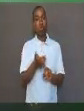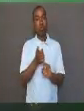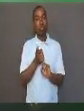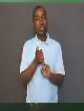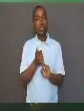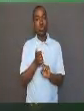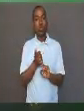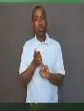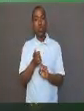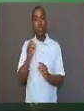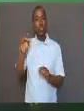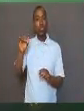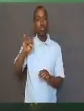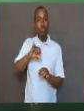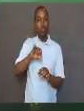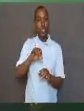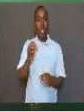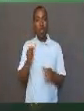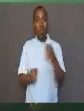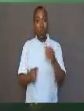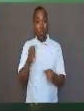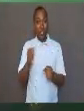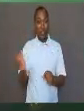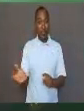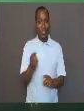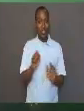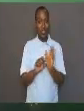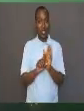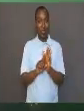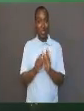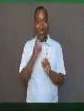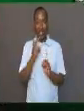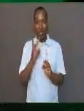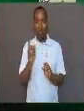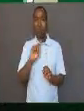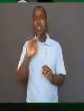of milk, what would each solution look like?